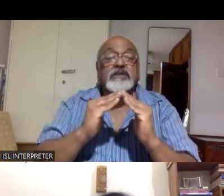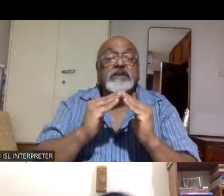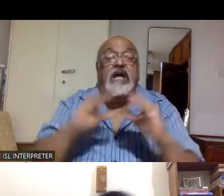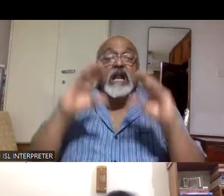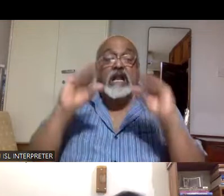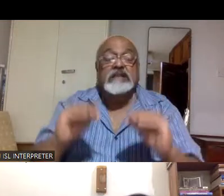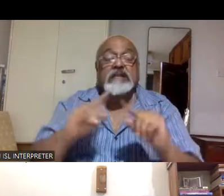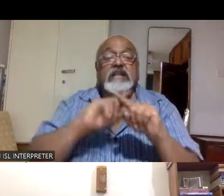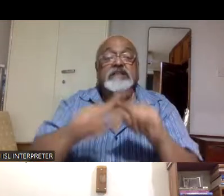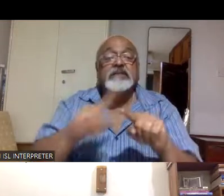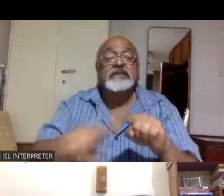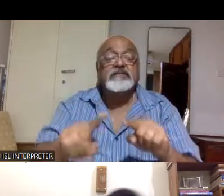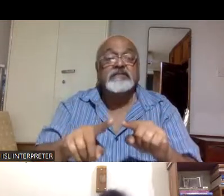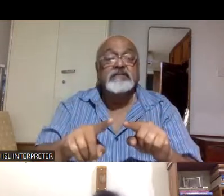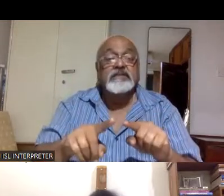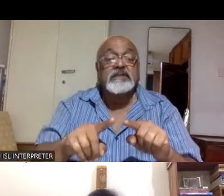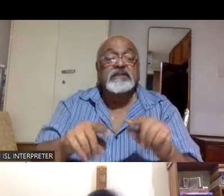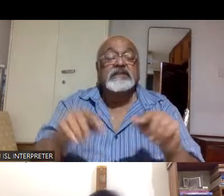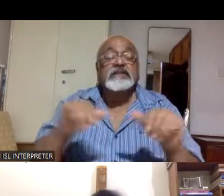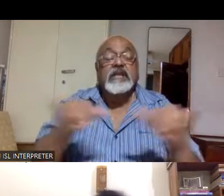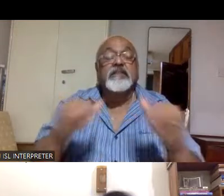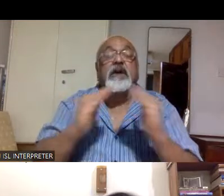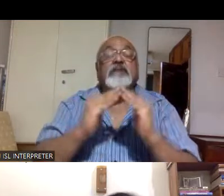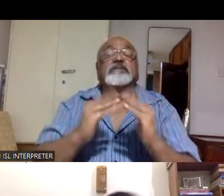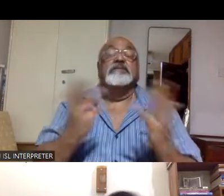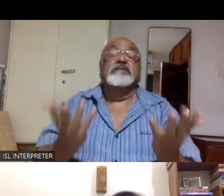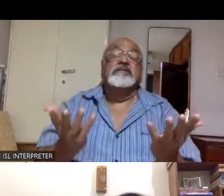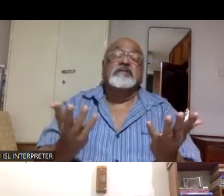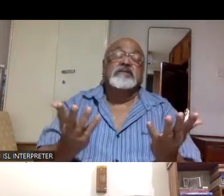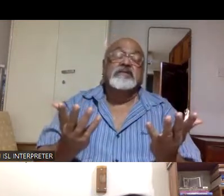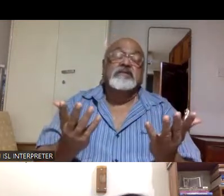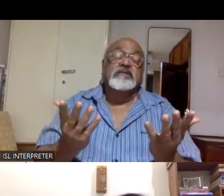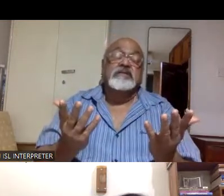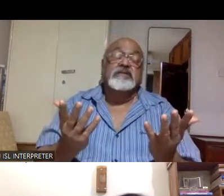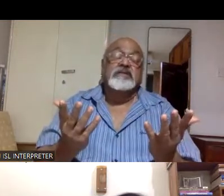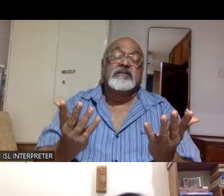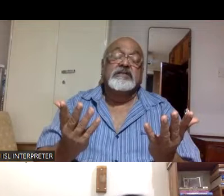in healthcare in the same house. And women